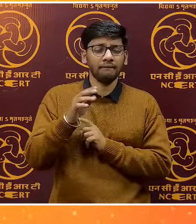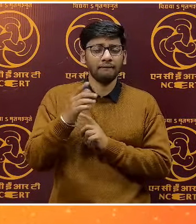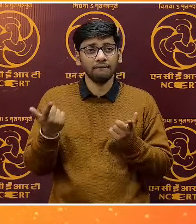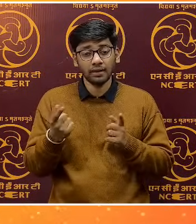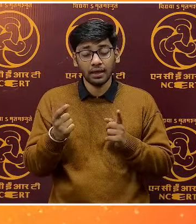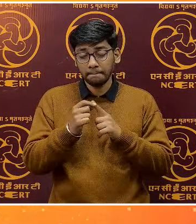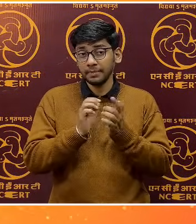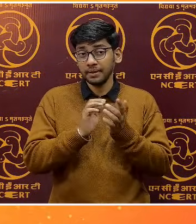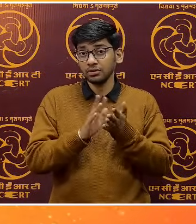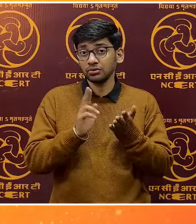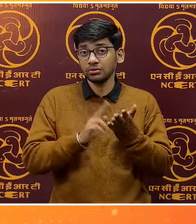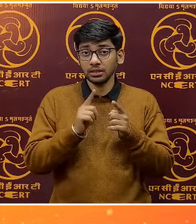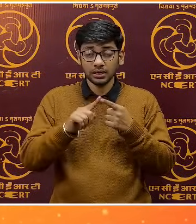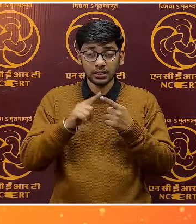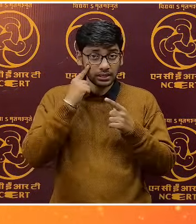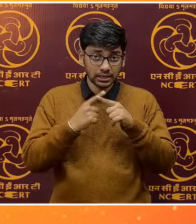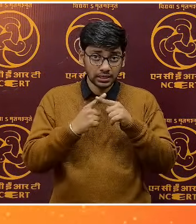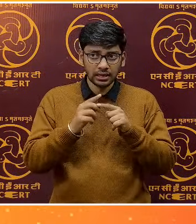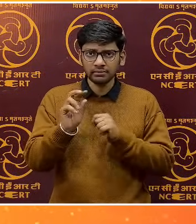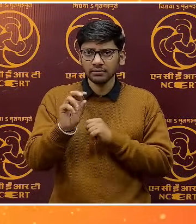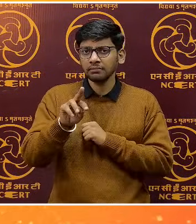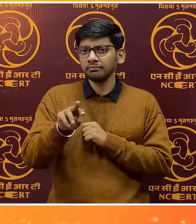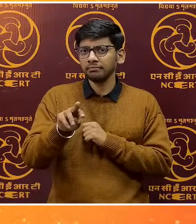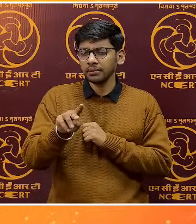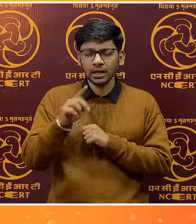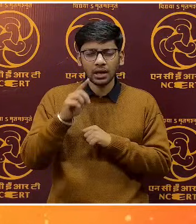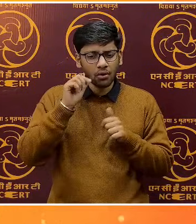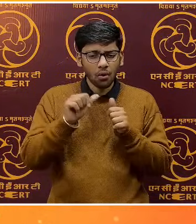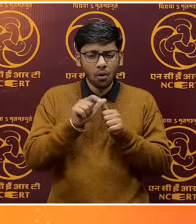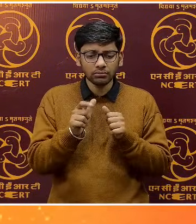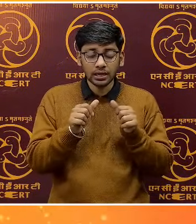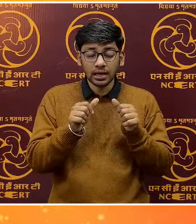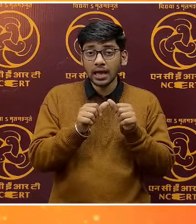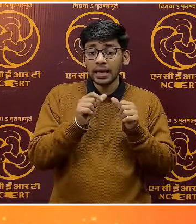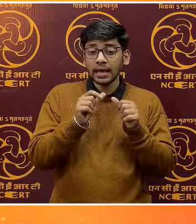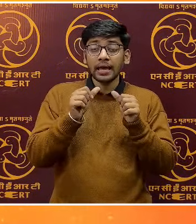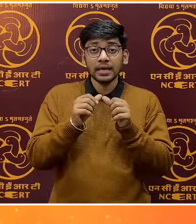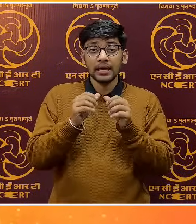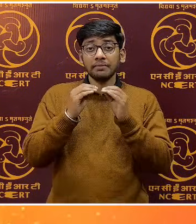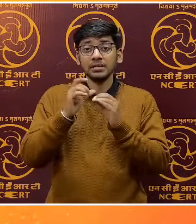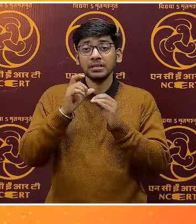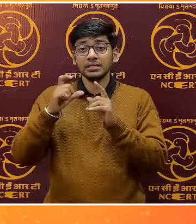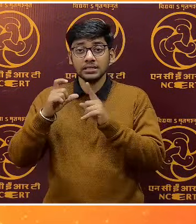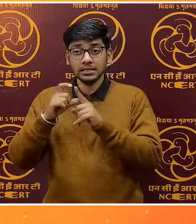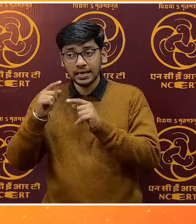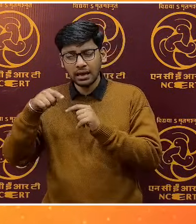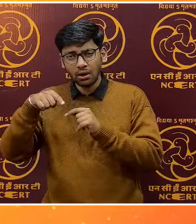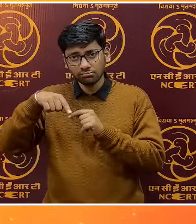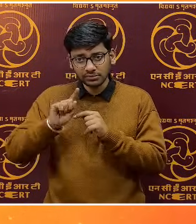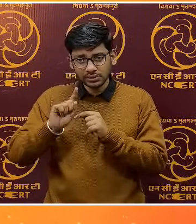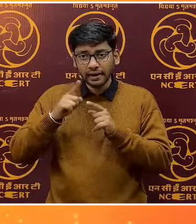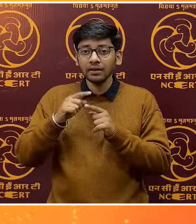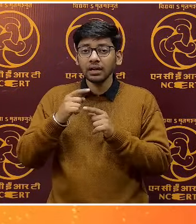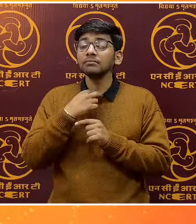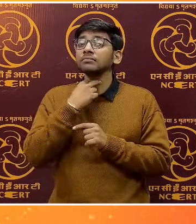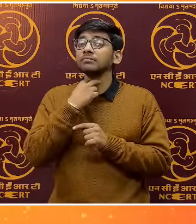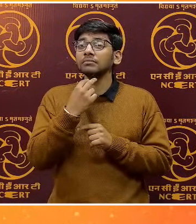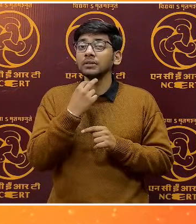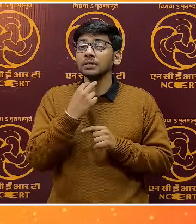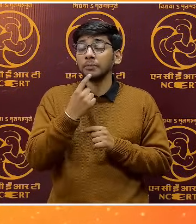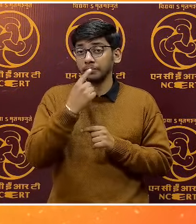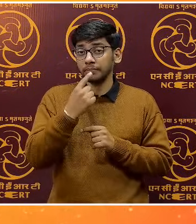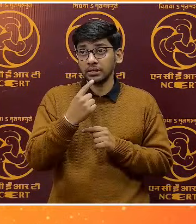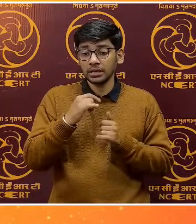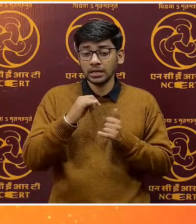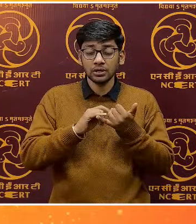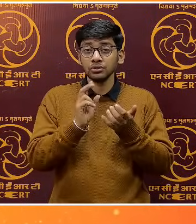is a phonics? Phonics is every alphabet, they have their own sound, right? So this is phonics. The sound